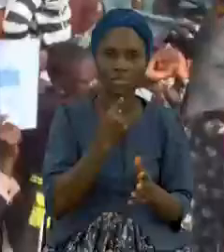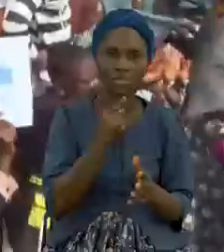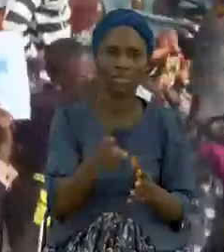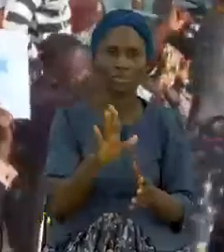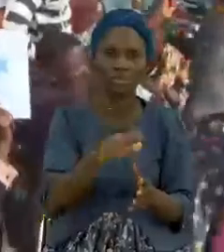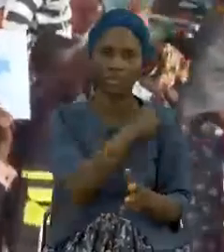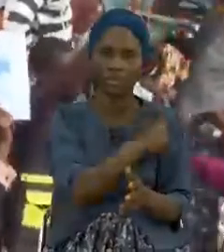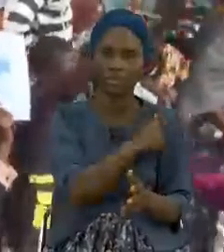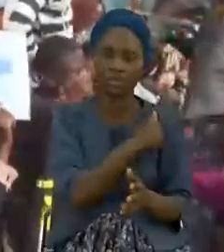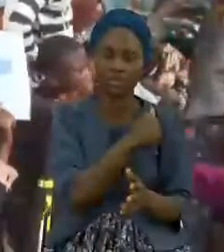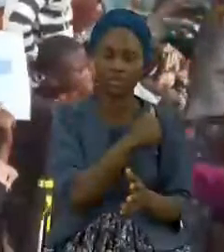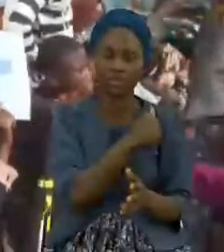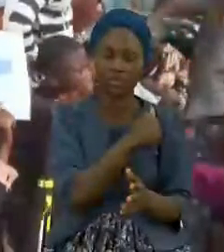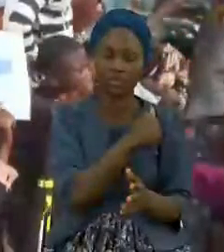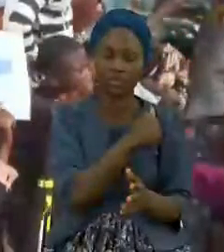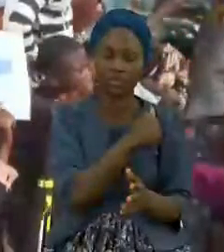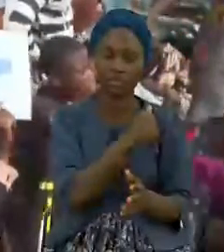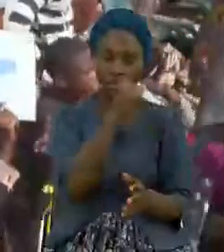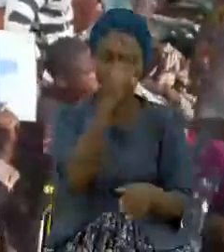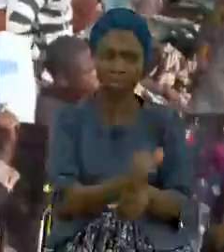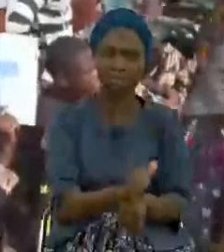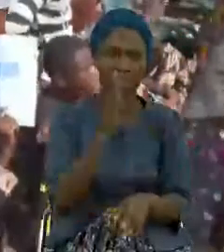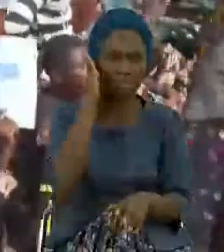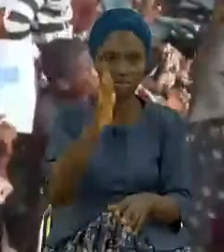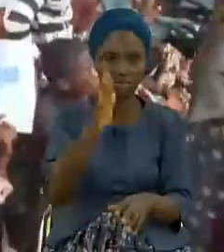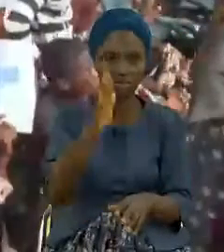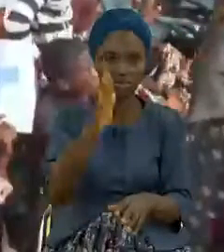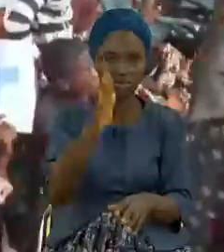The attitude of pride, arrogance,